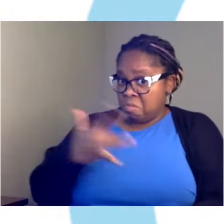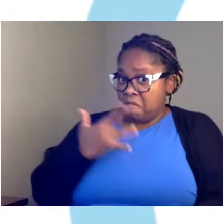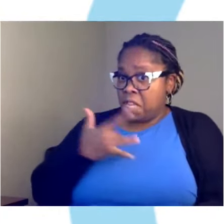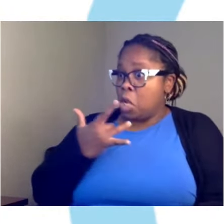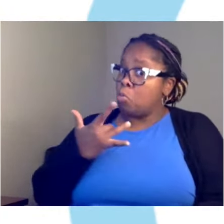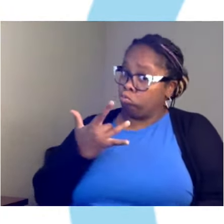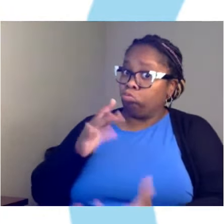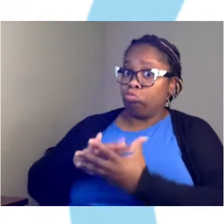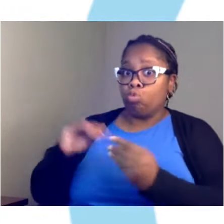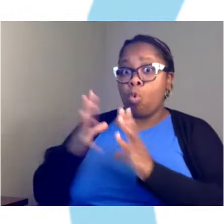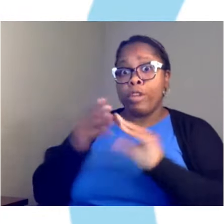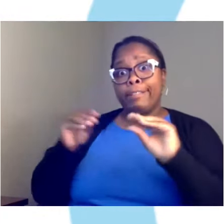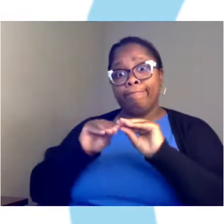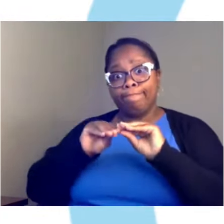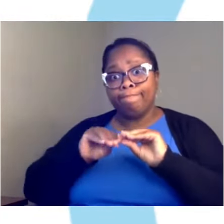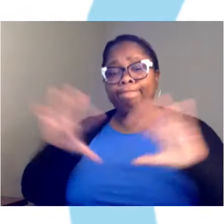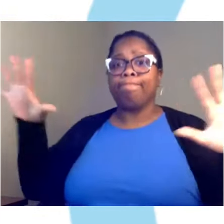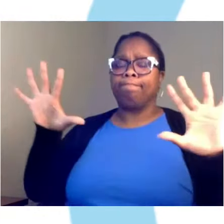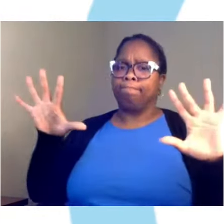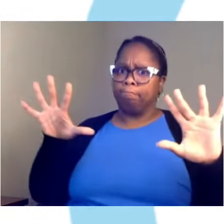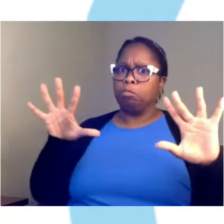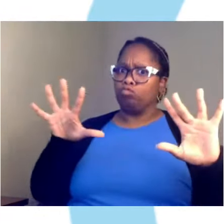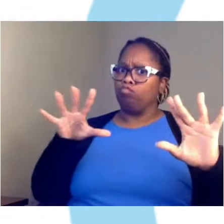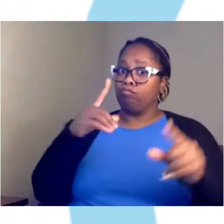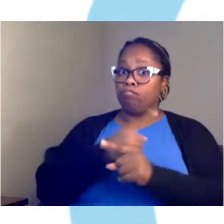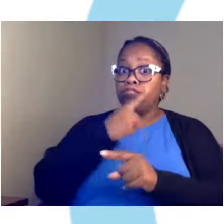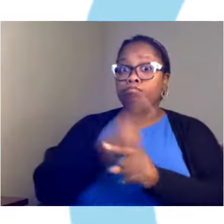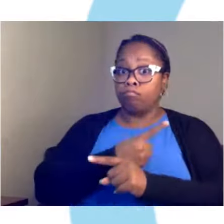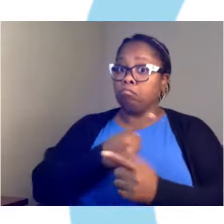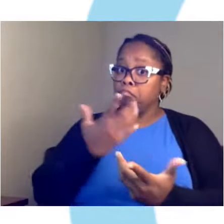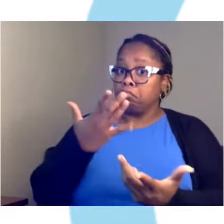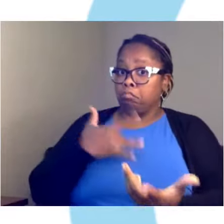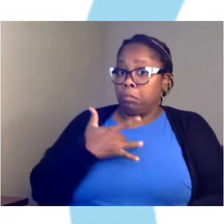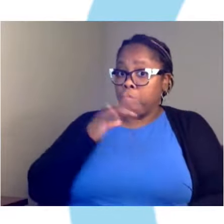getting out there that need to? Lamar?